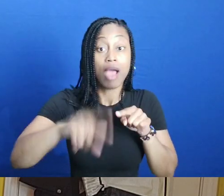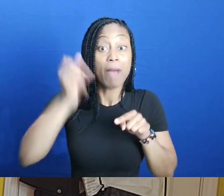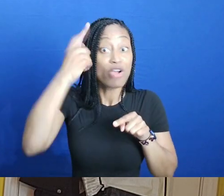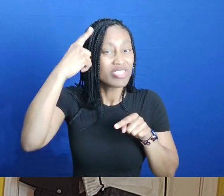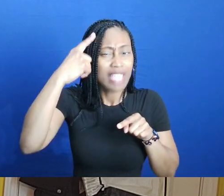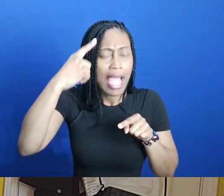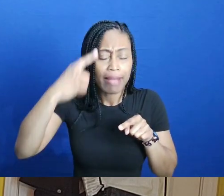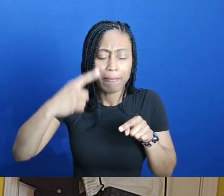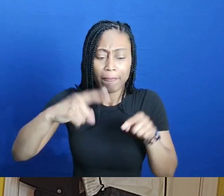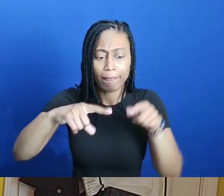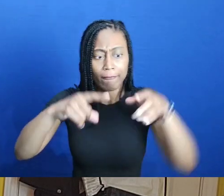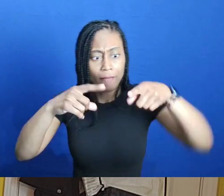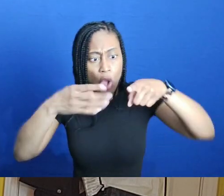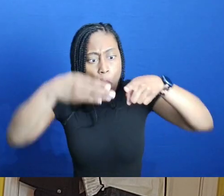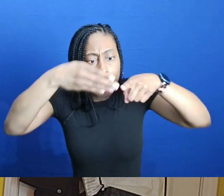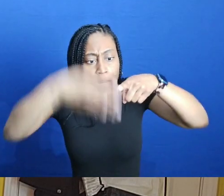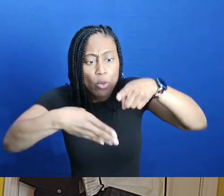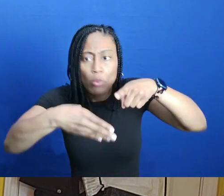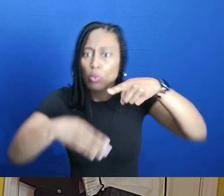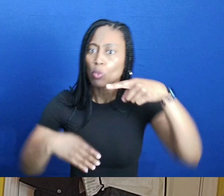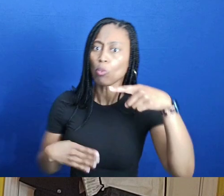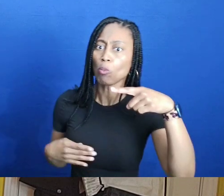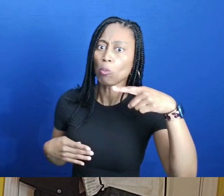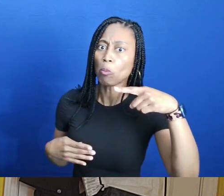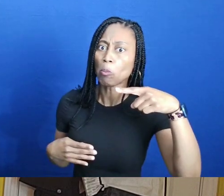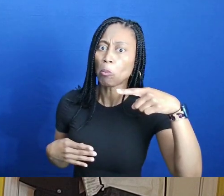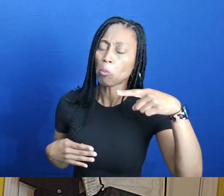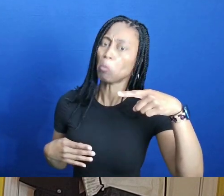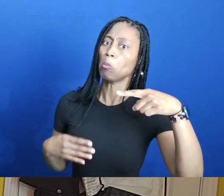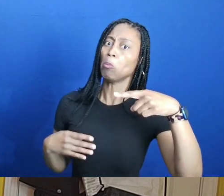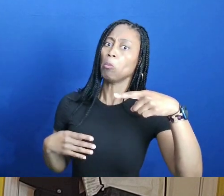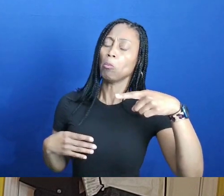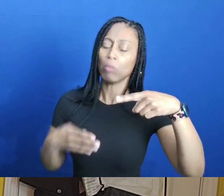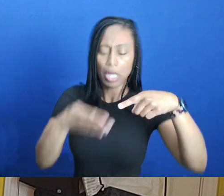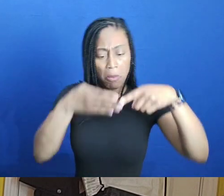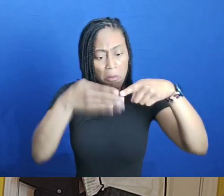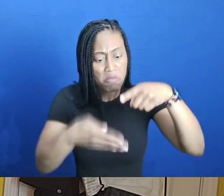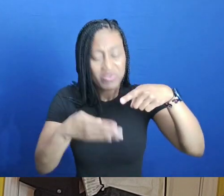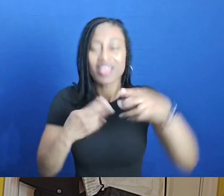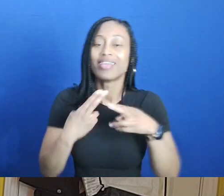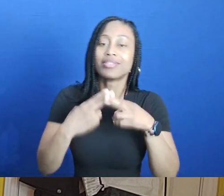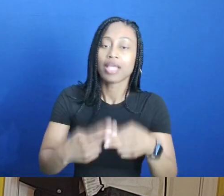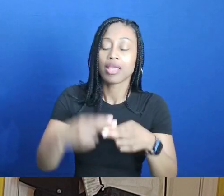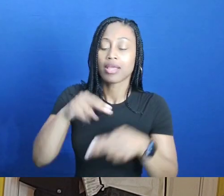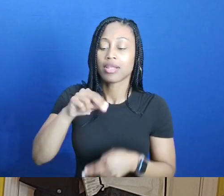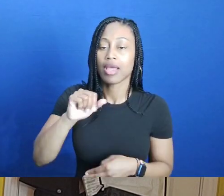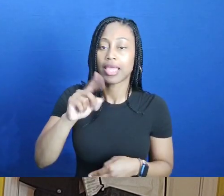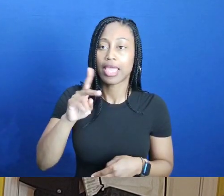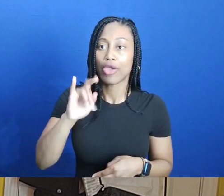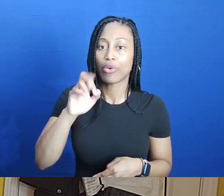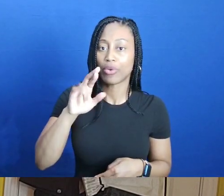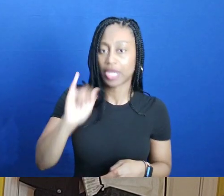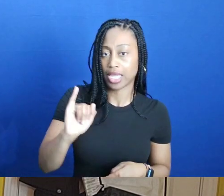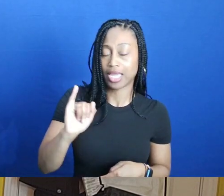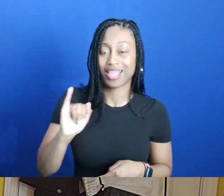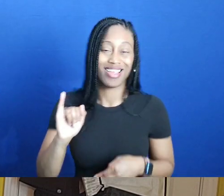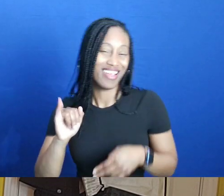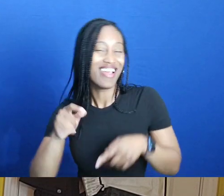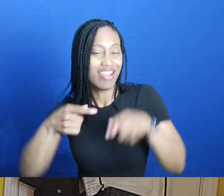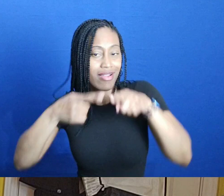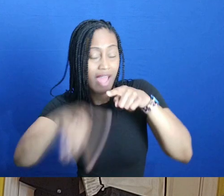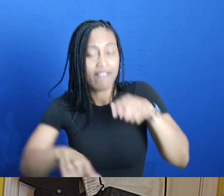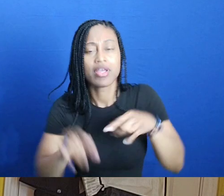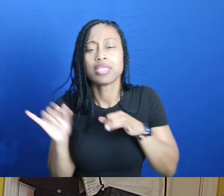a chef knife, but as you can tell, the end is squared off. It's called a